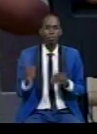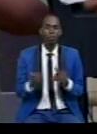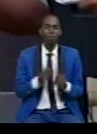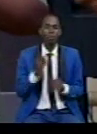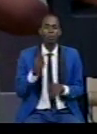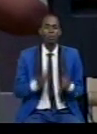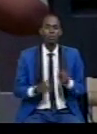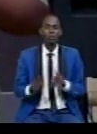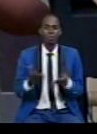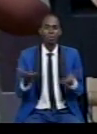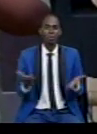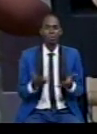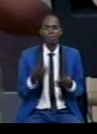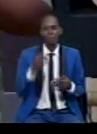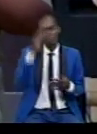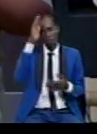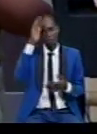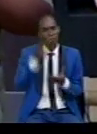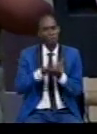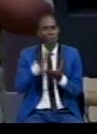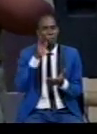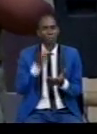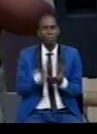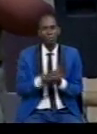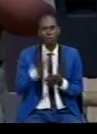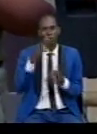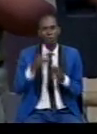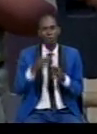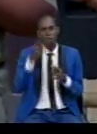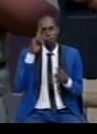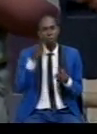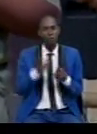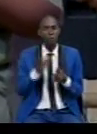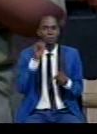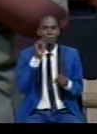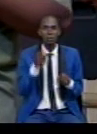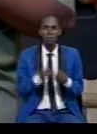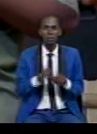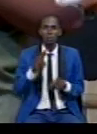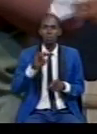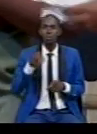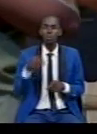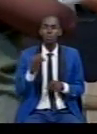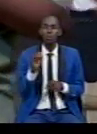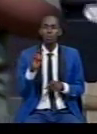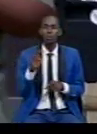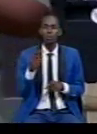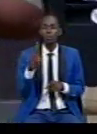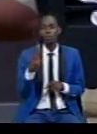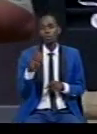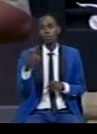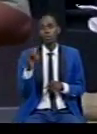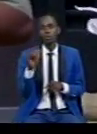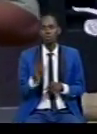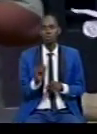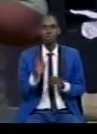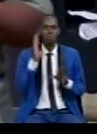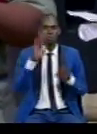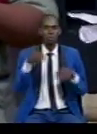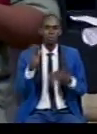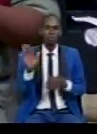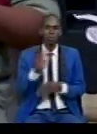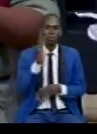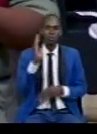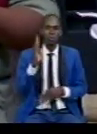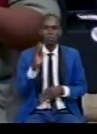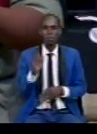are the couple before me, brother and sister Eugene. Let them share their testimony.